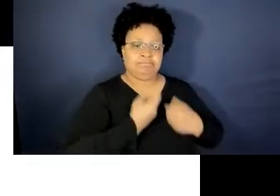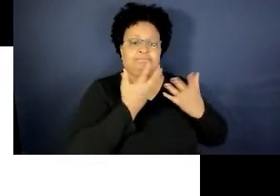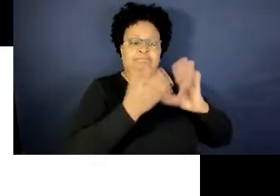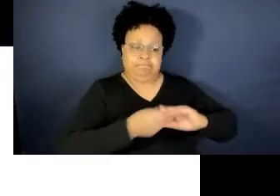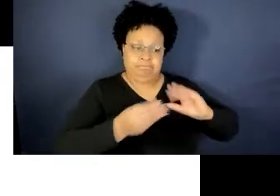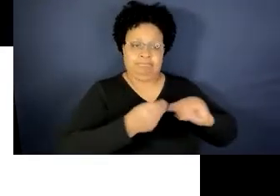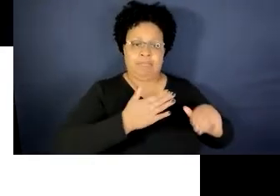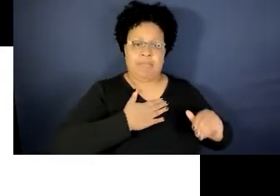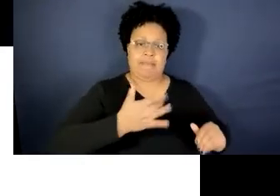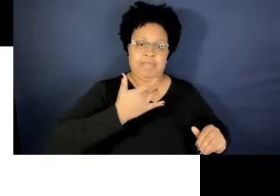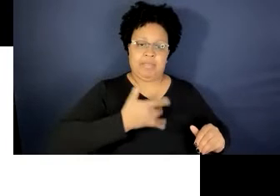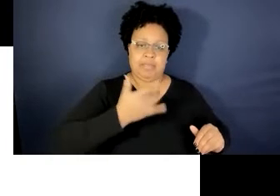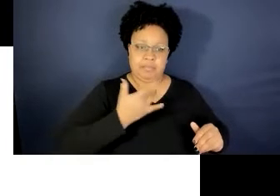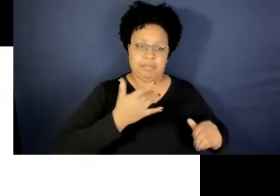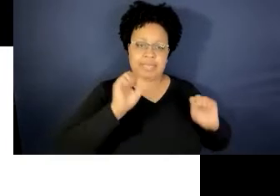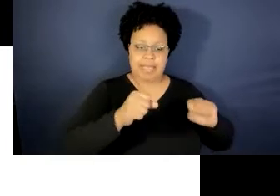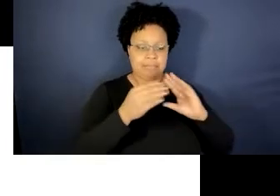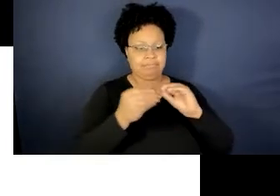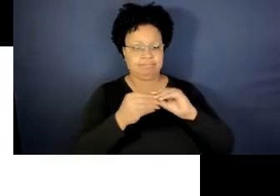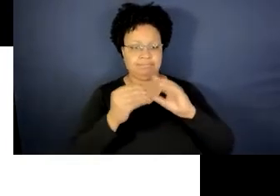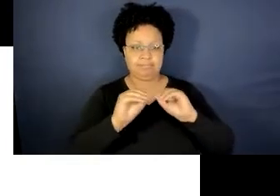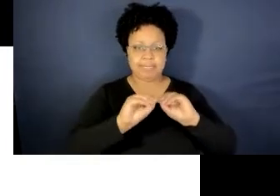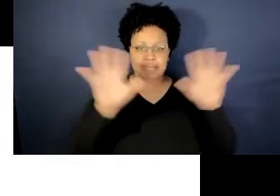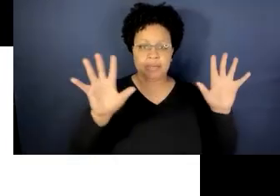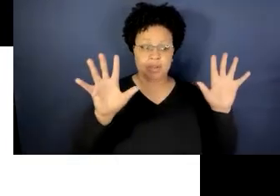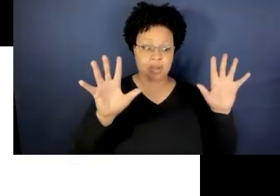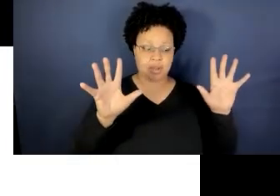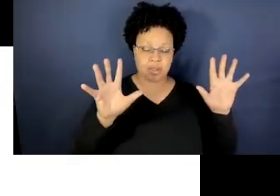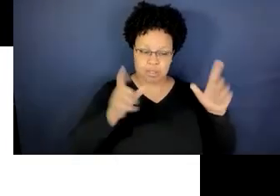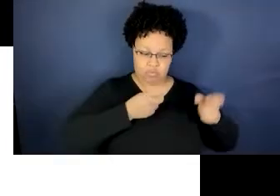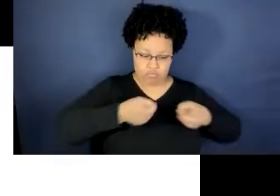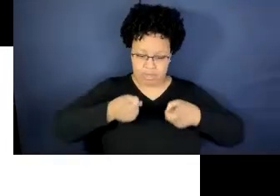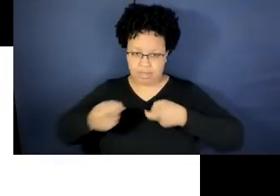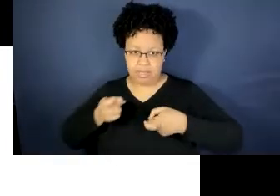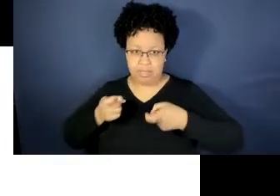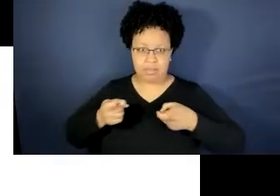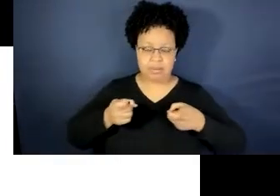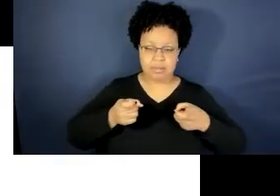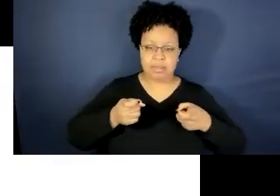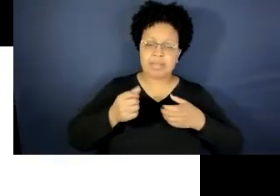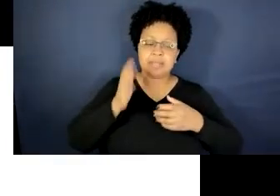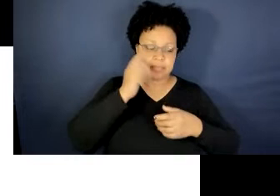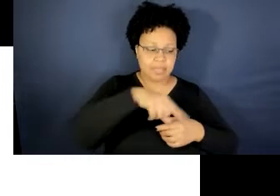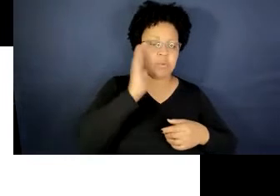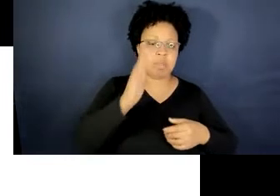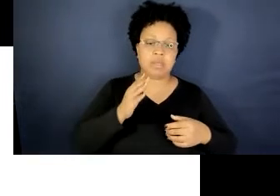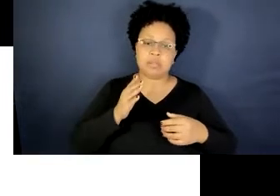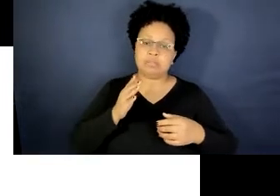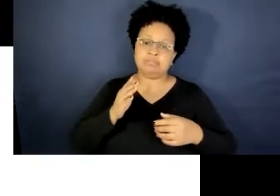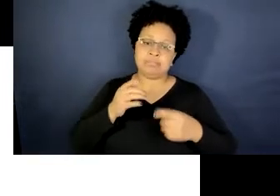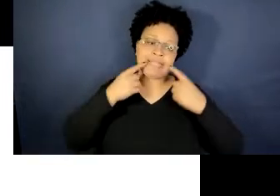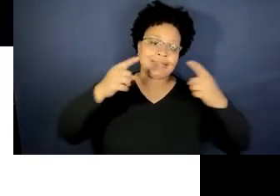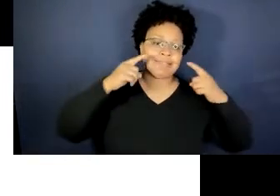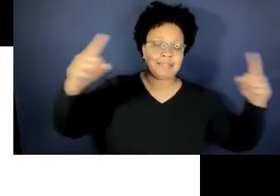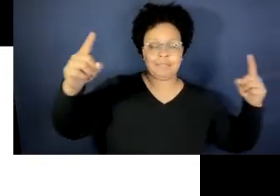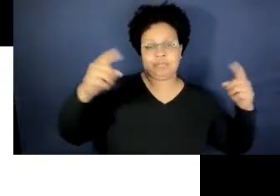Okay, they go farther. And that's important because regulation helps them control their emotions, and they got words to it. So